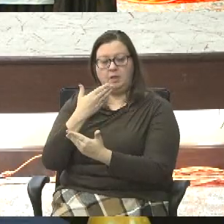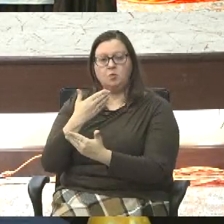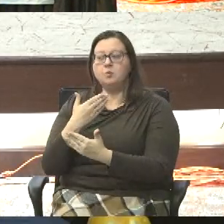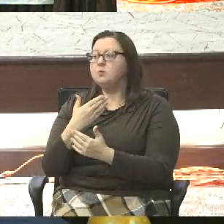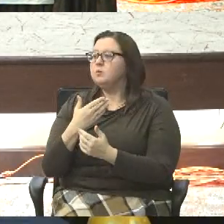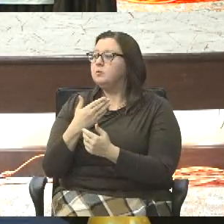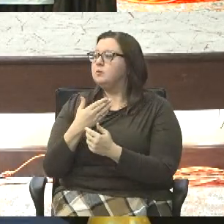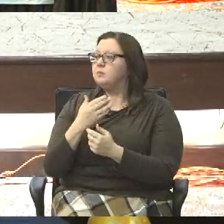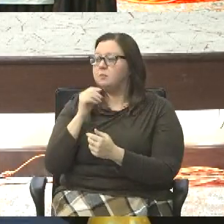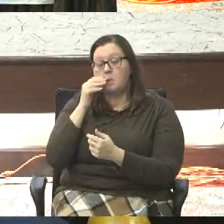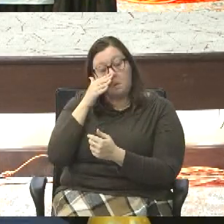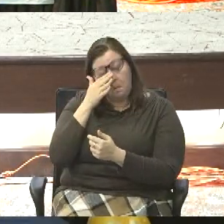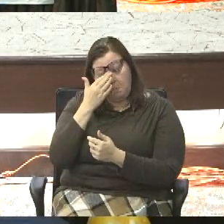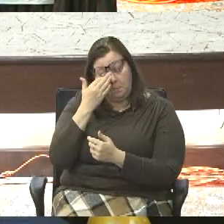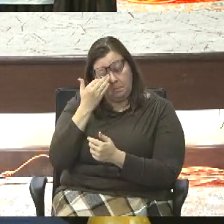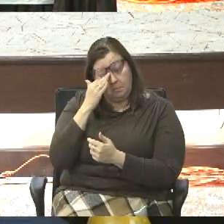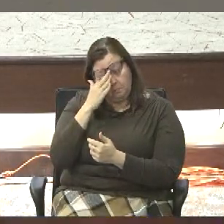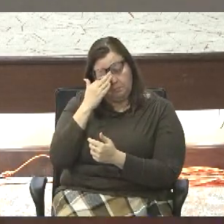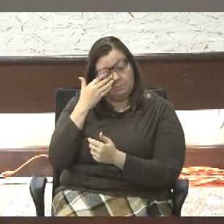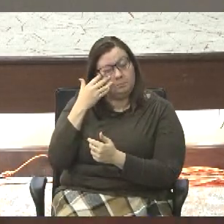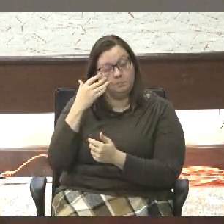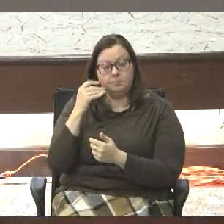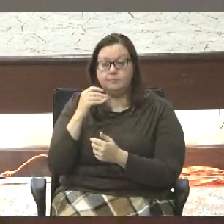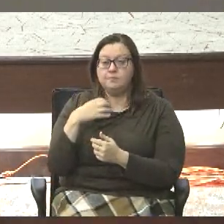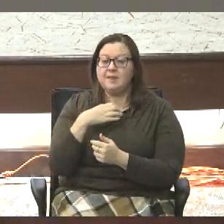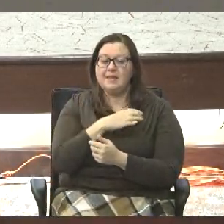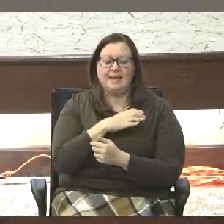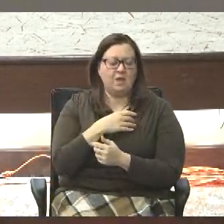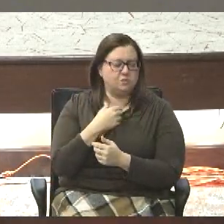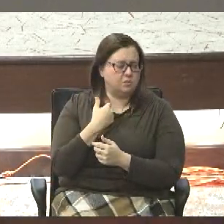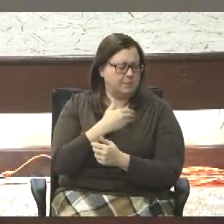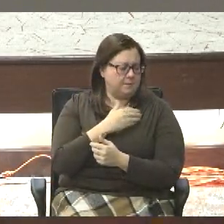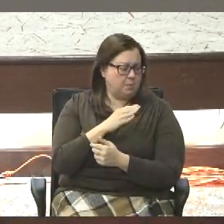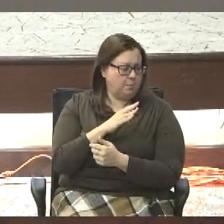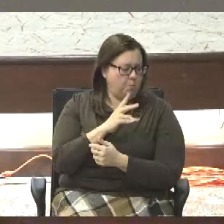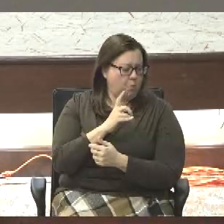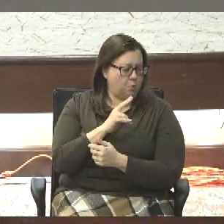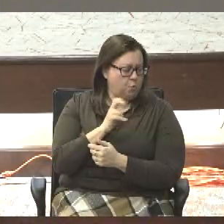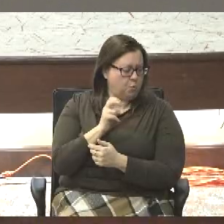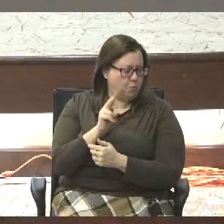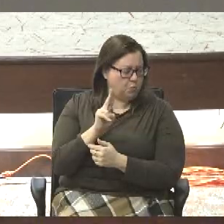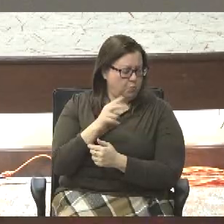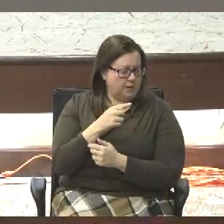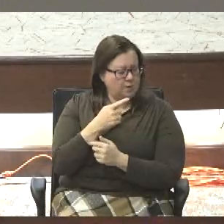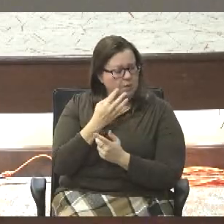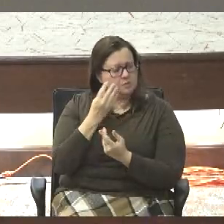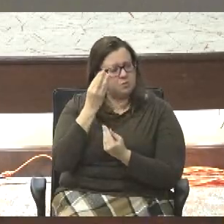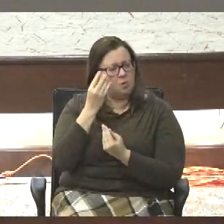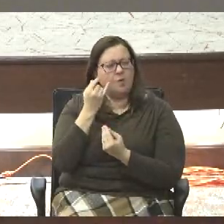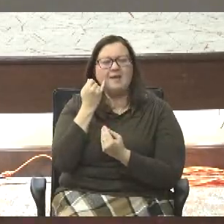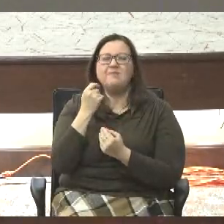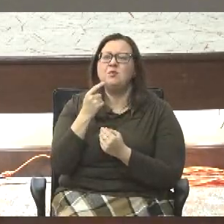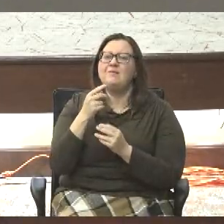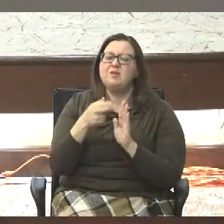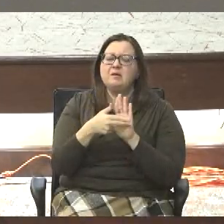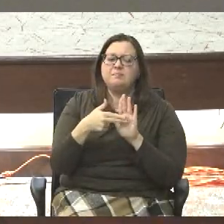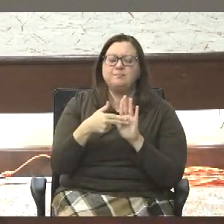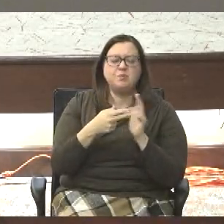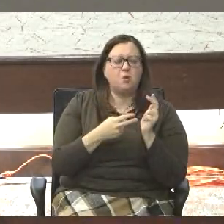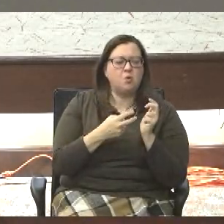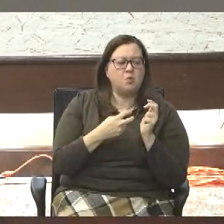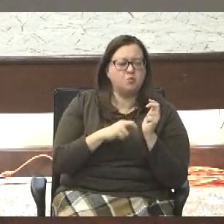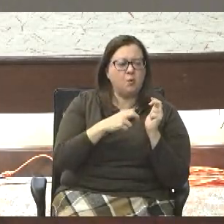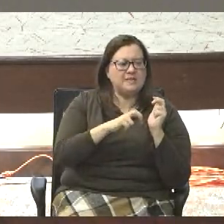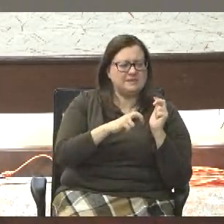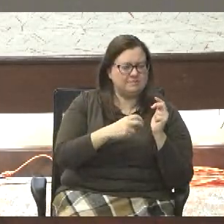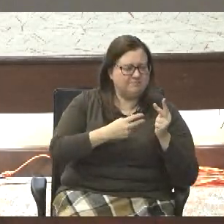as Councilmember Border is pointing out, there are going to be kind of subtle and nuanced differences between the tourism branding and the City of Waco